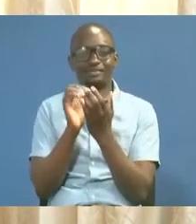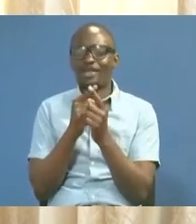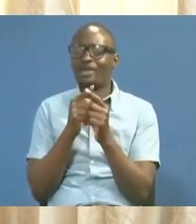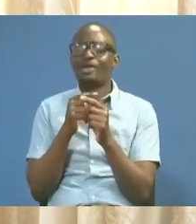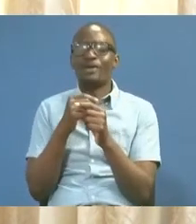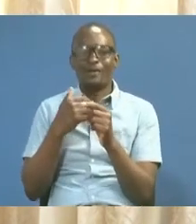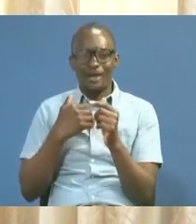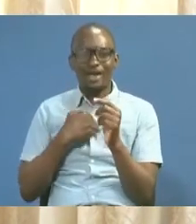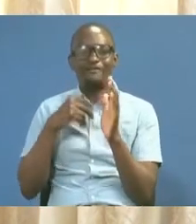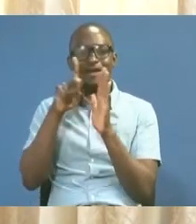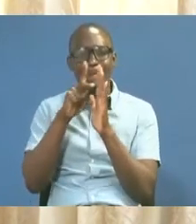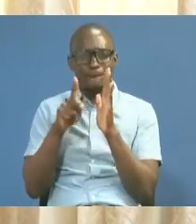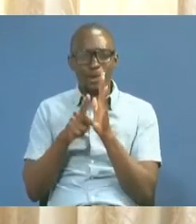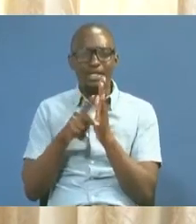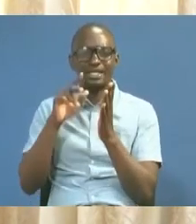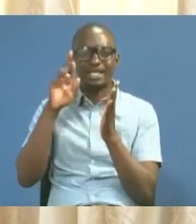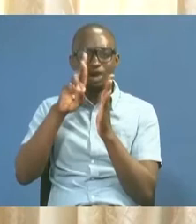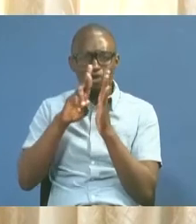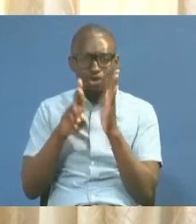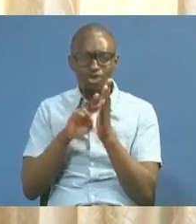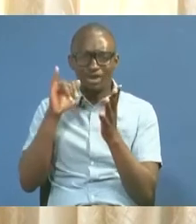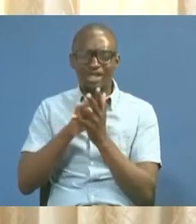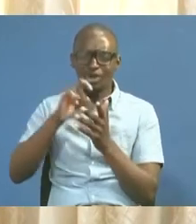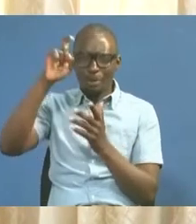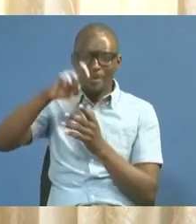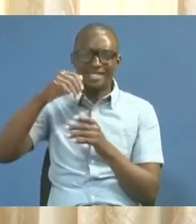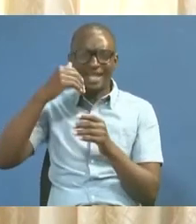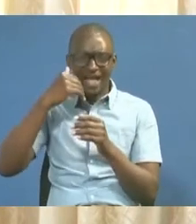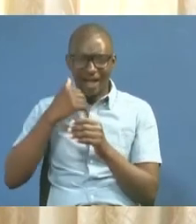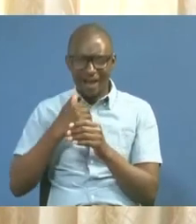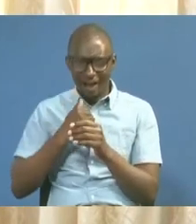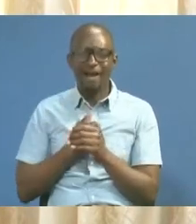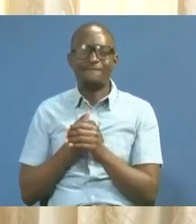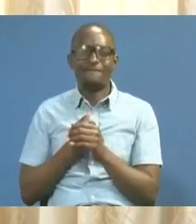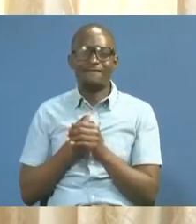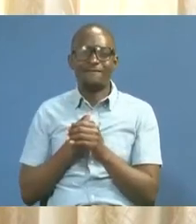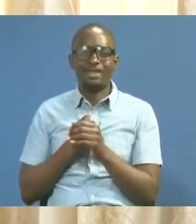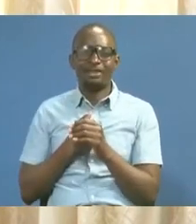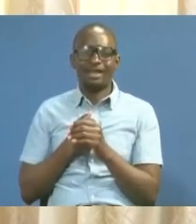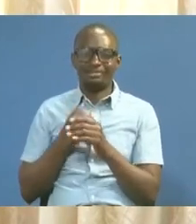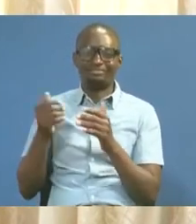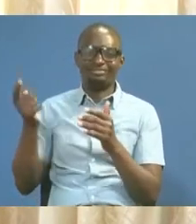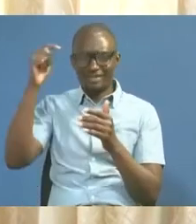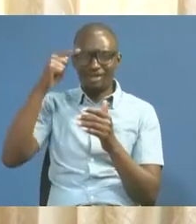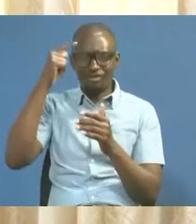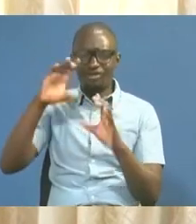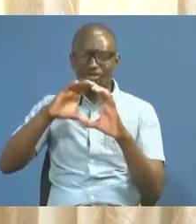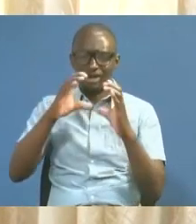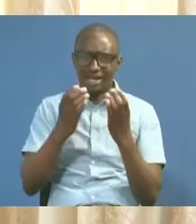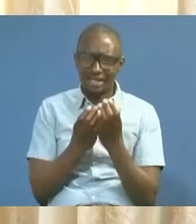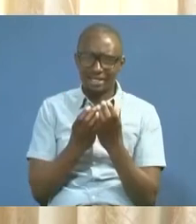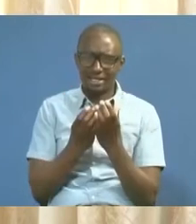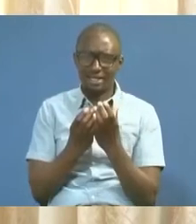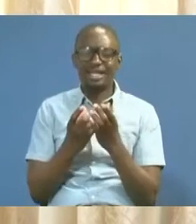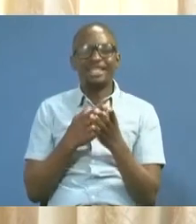you must attain a certain threshold. And if you don't, you'll not even be allowed to sit for